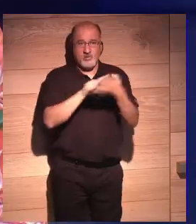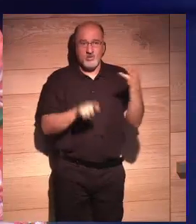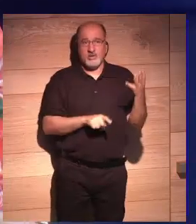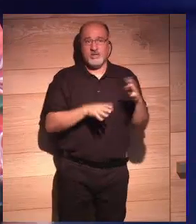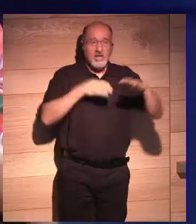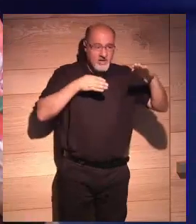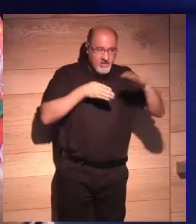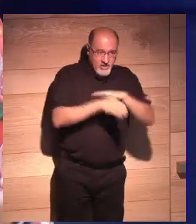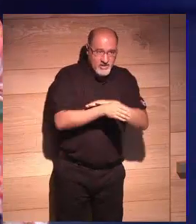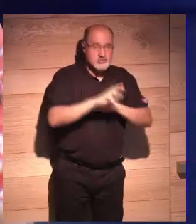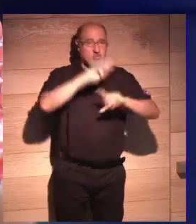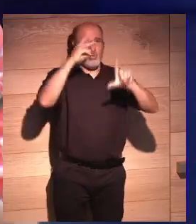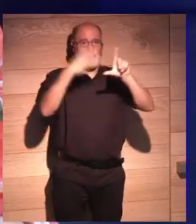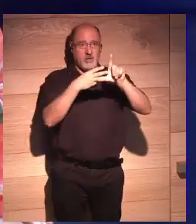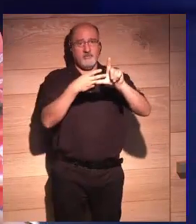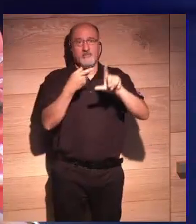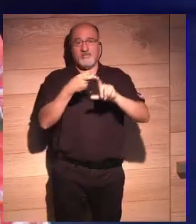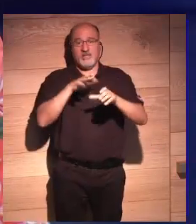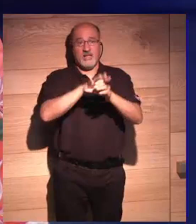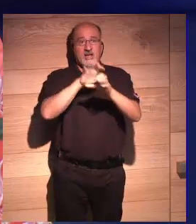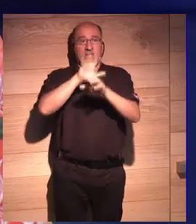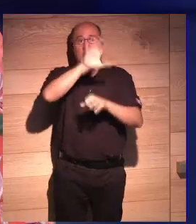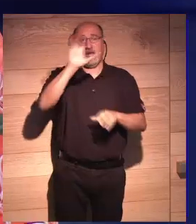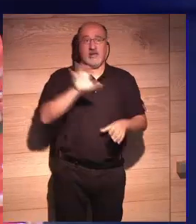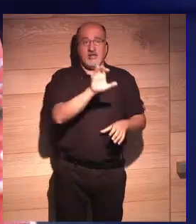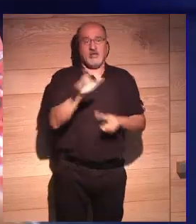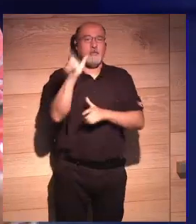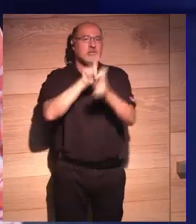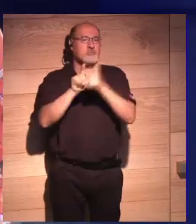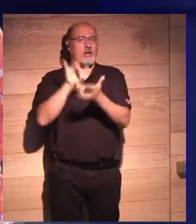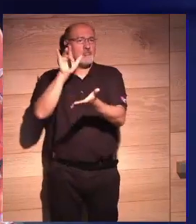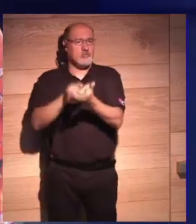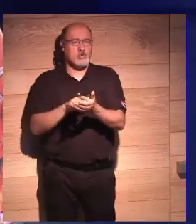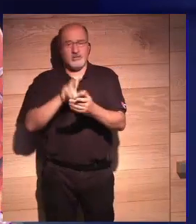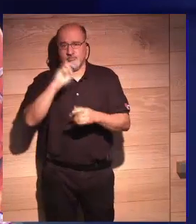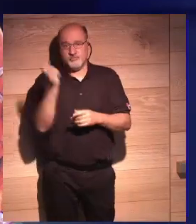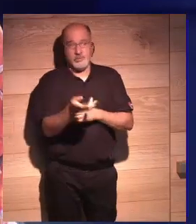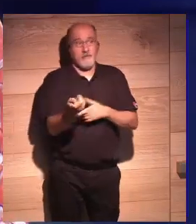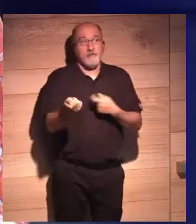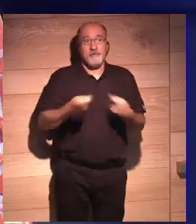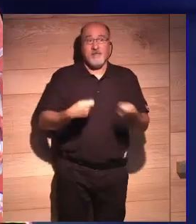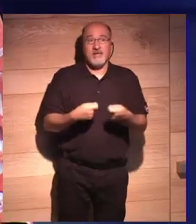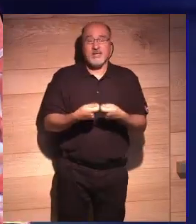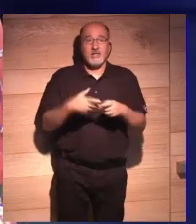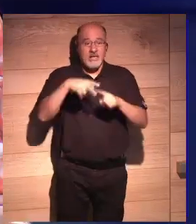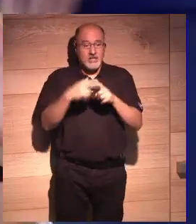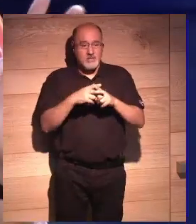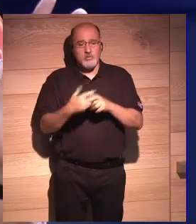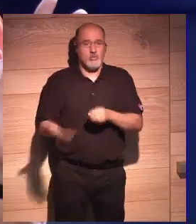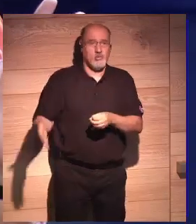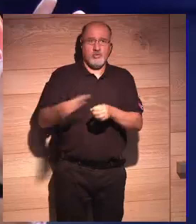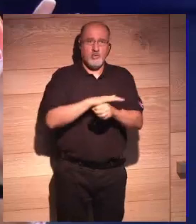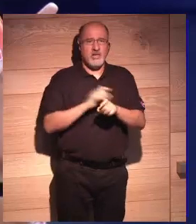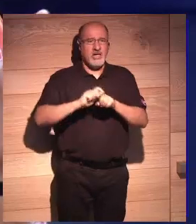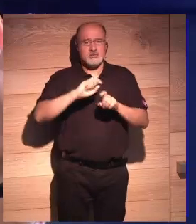they are diversifying in tourism in terms of access to the different web pages of the different regions and in travel itself. So we